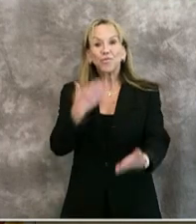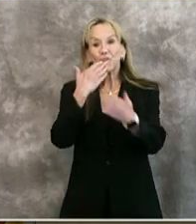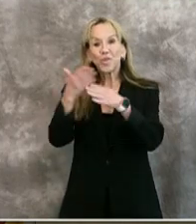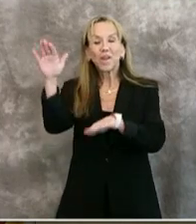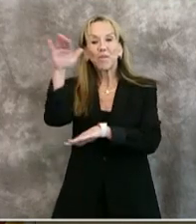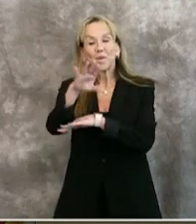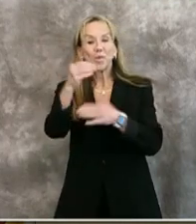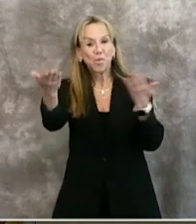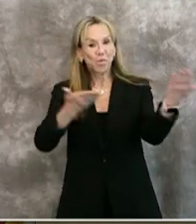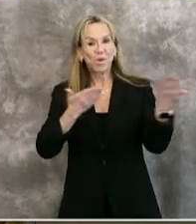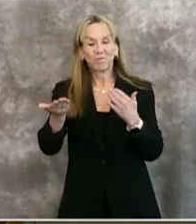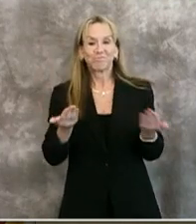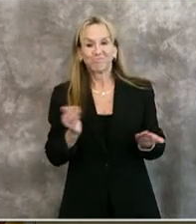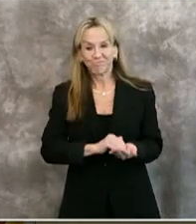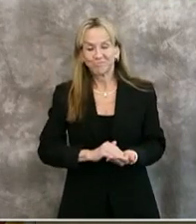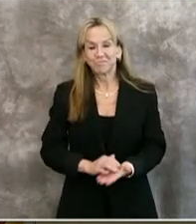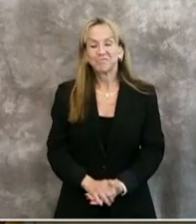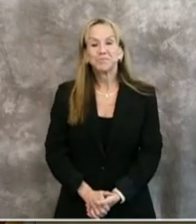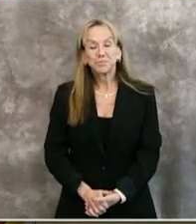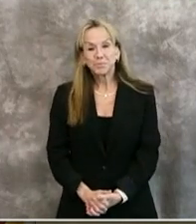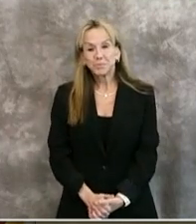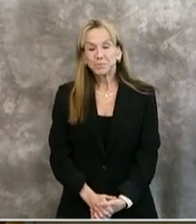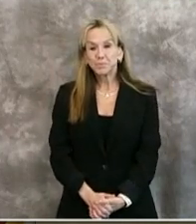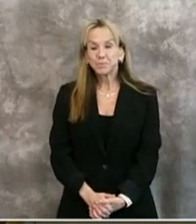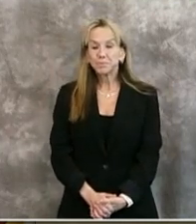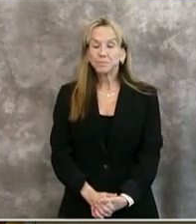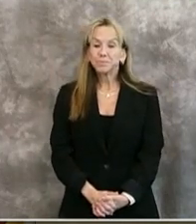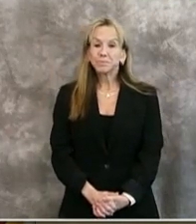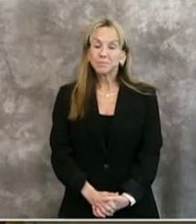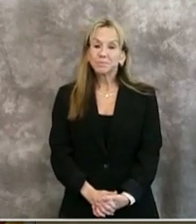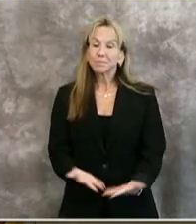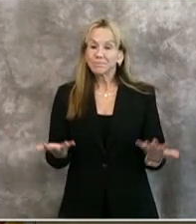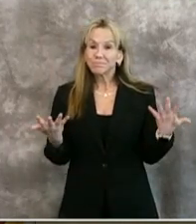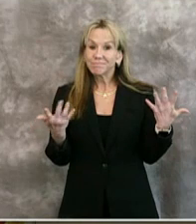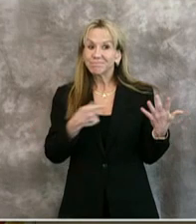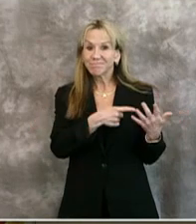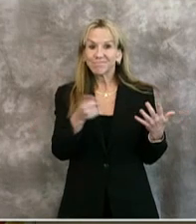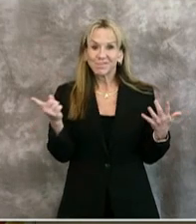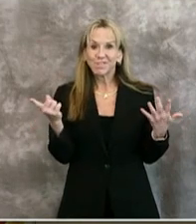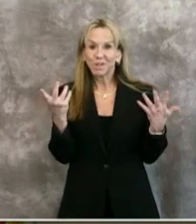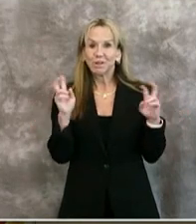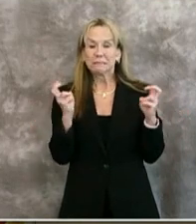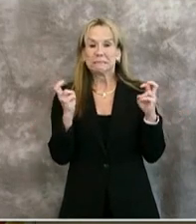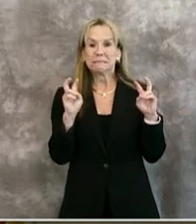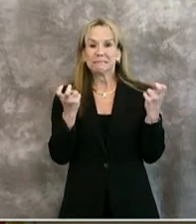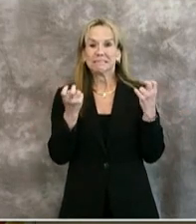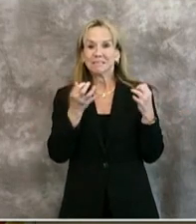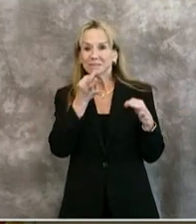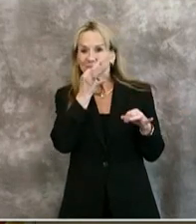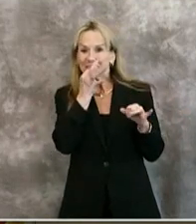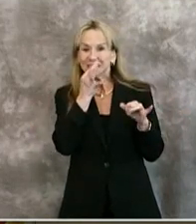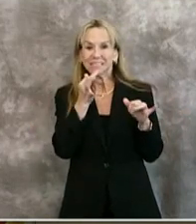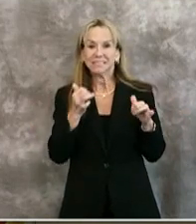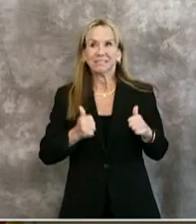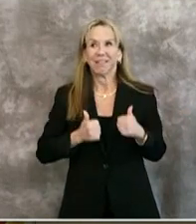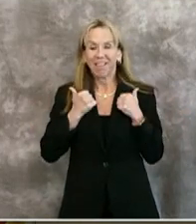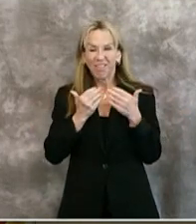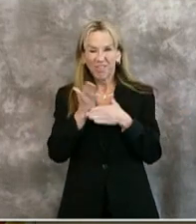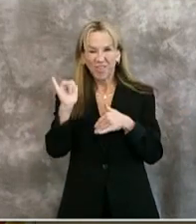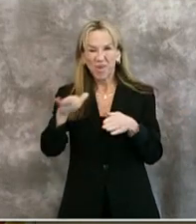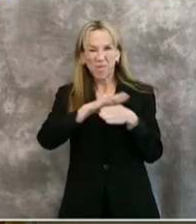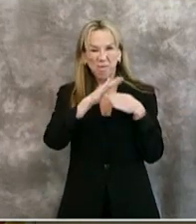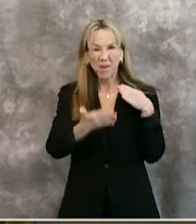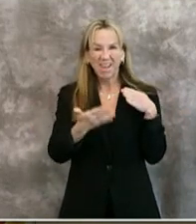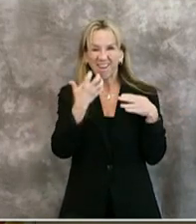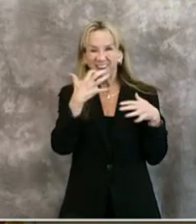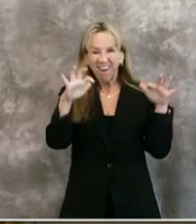Good afternoon and welcome back. I hope you all survived what was obviously a very, very warm weekend.